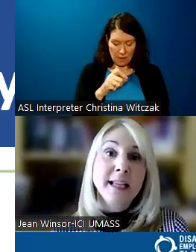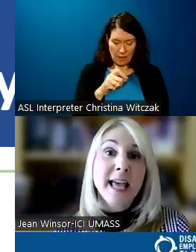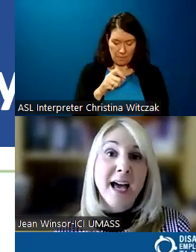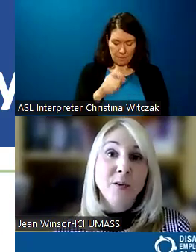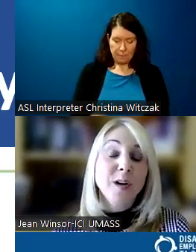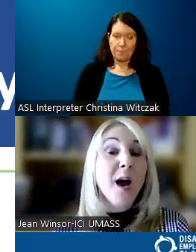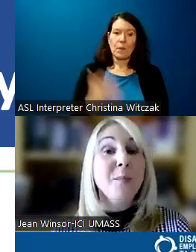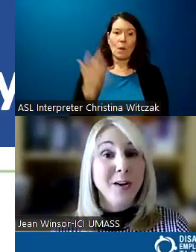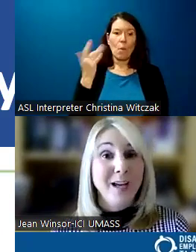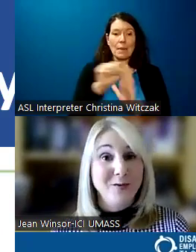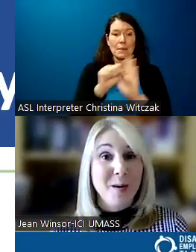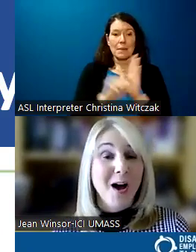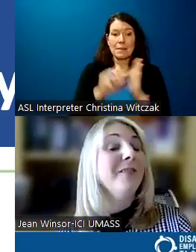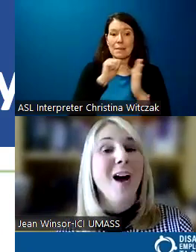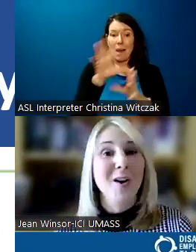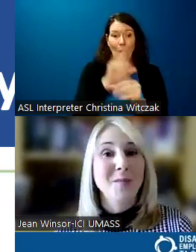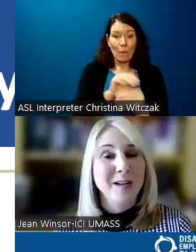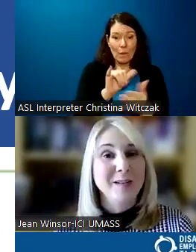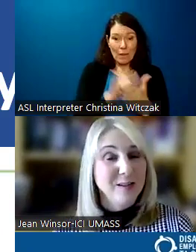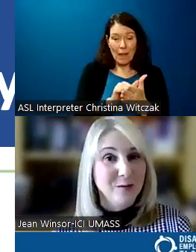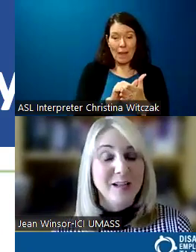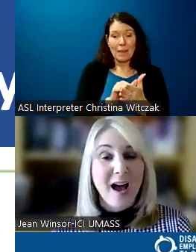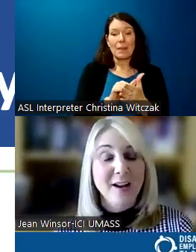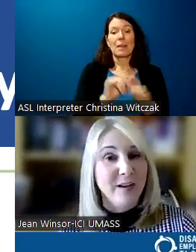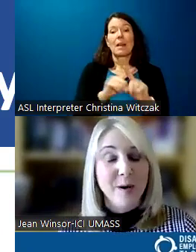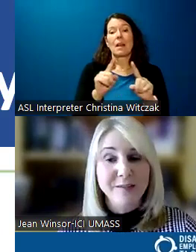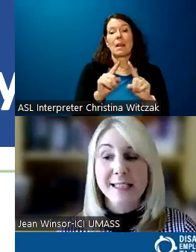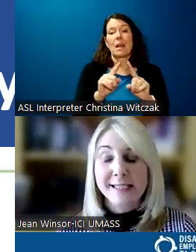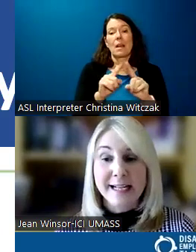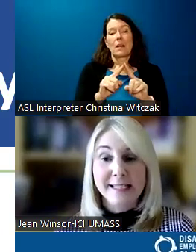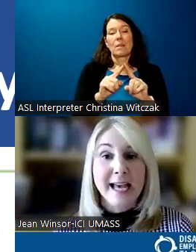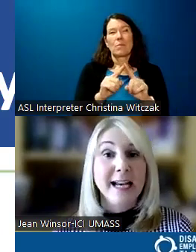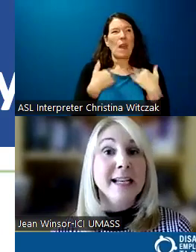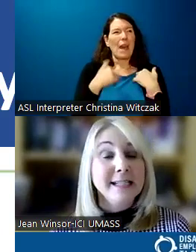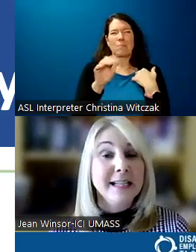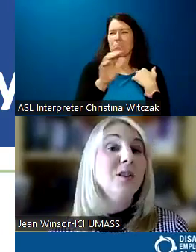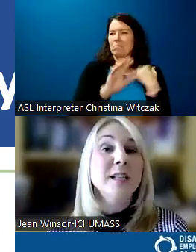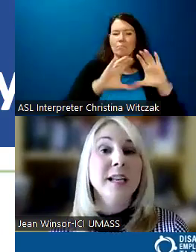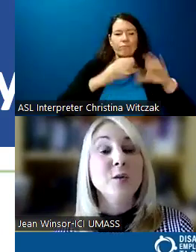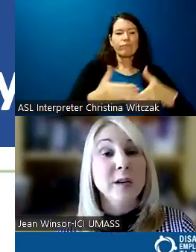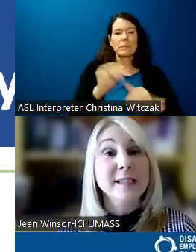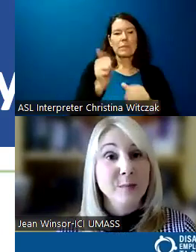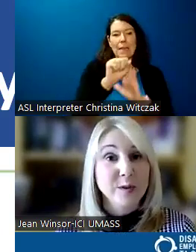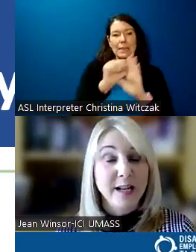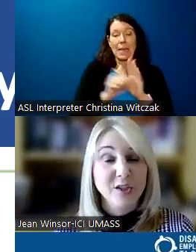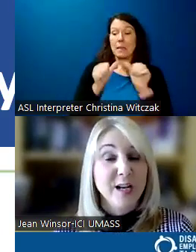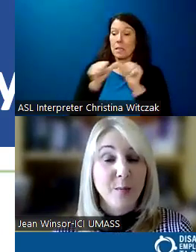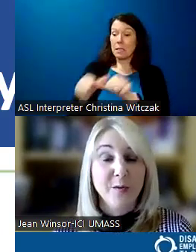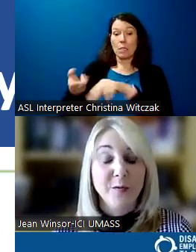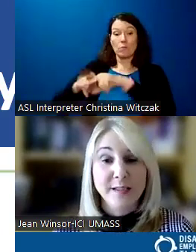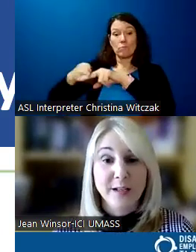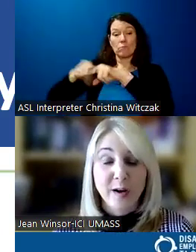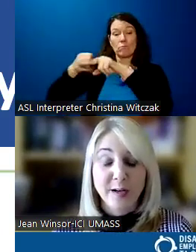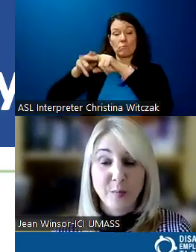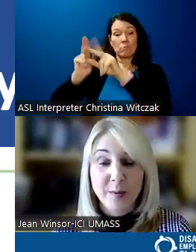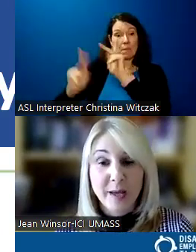states that were not part of that drop off, but because there was a cadre of about 10 states that continued to increase the percentage and number